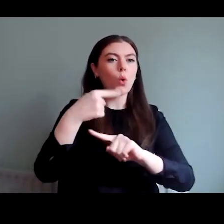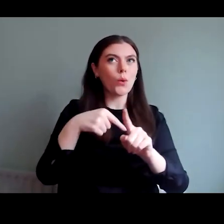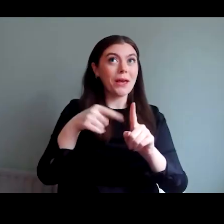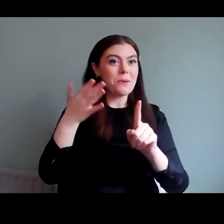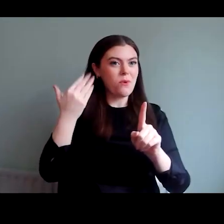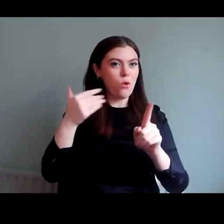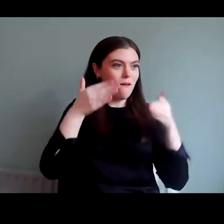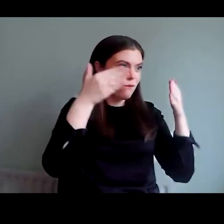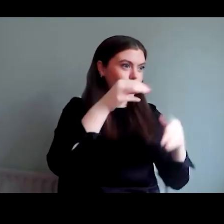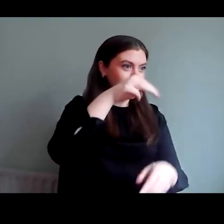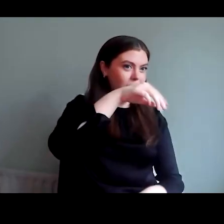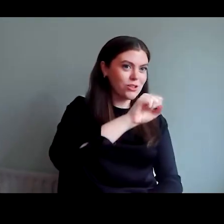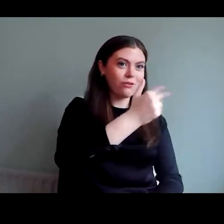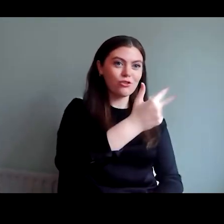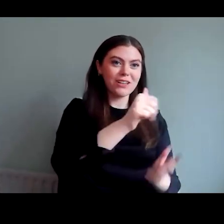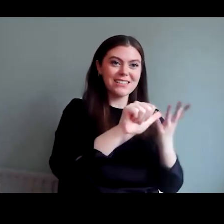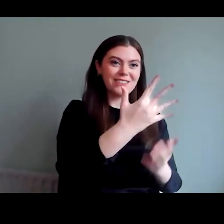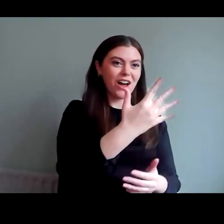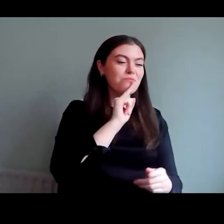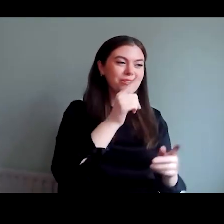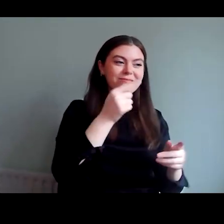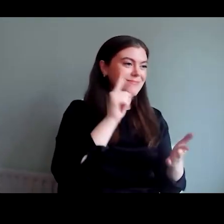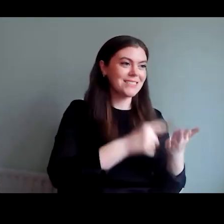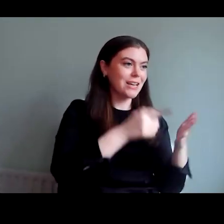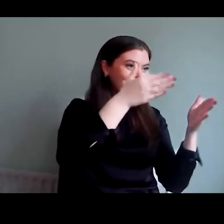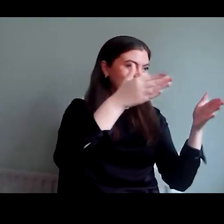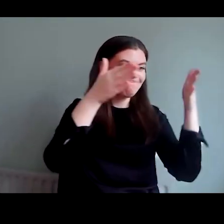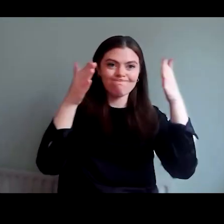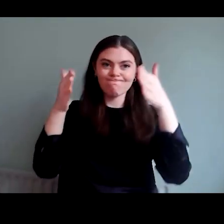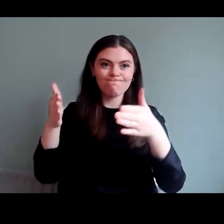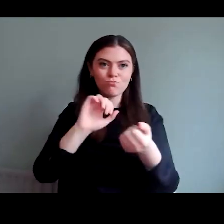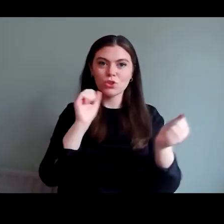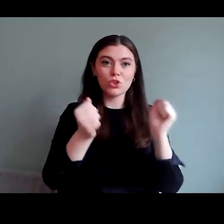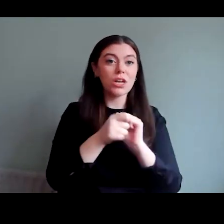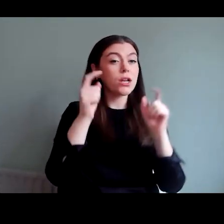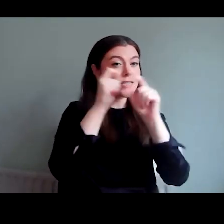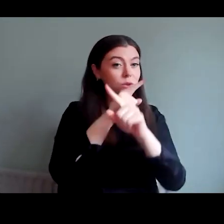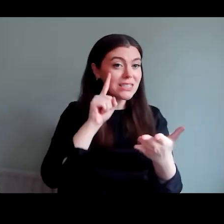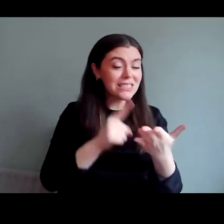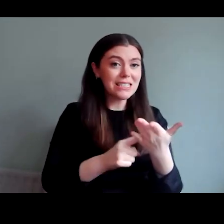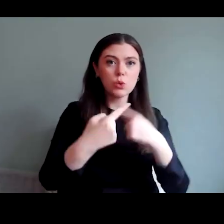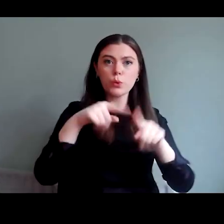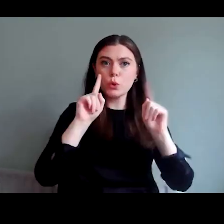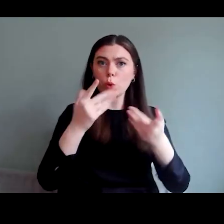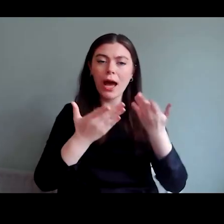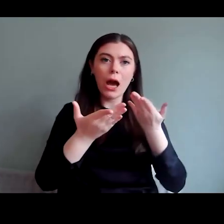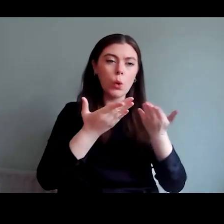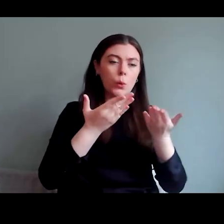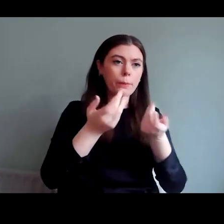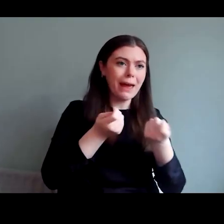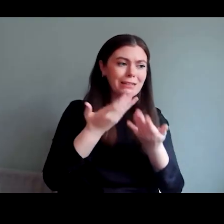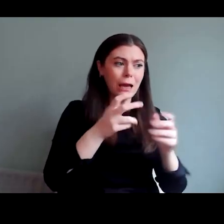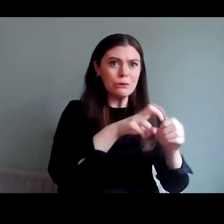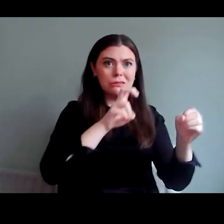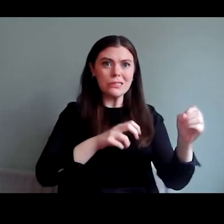Microsoft 365, and this has kind of been a big shift. It was a harder one. We didn't know if and how we were going to be able to step